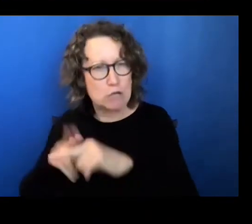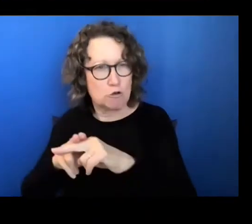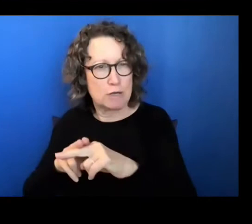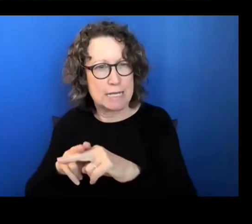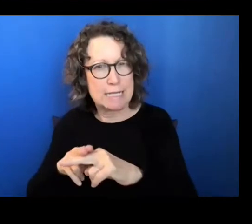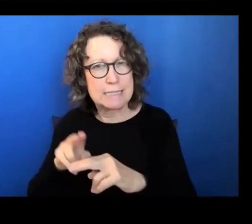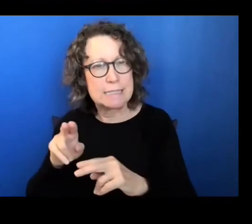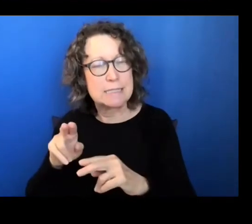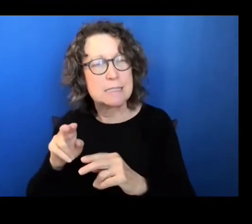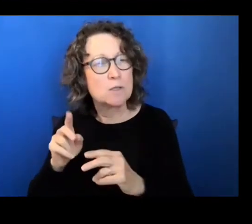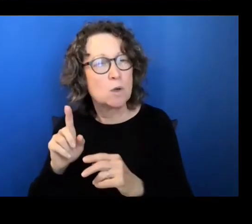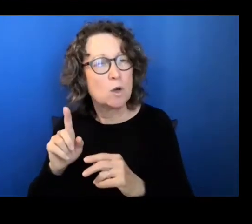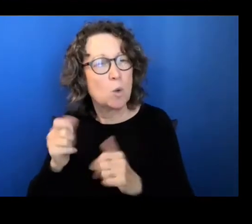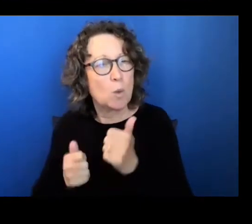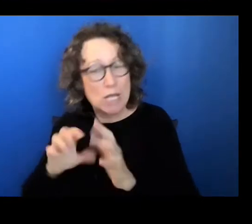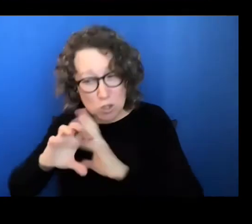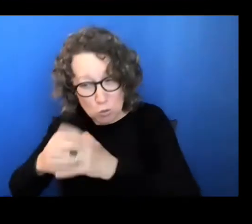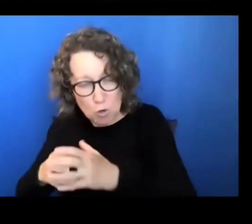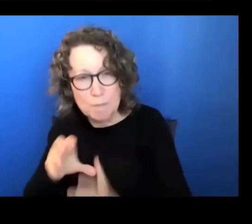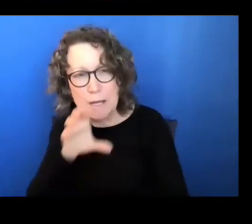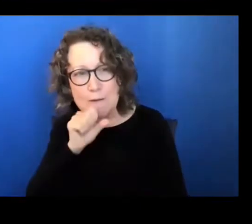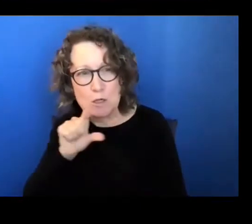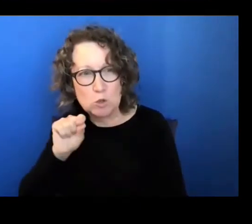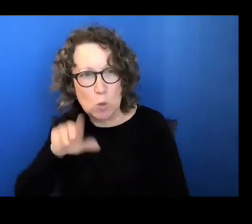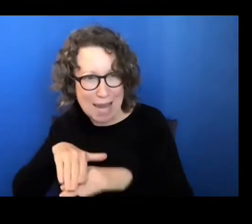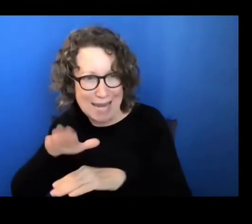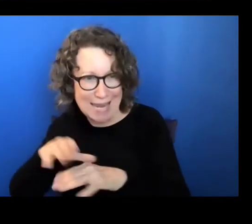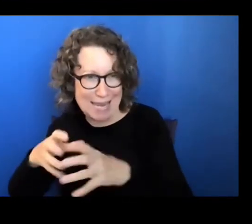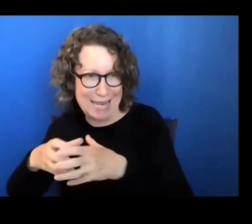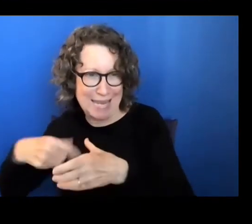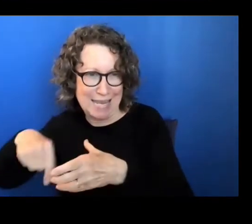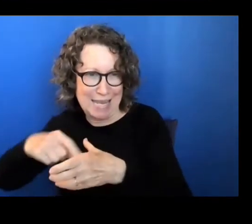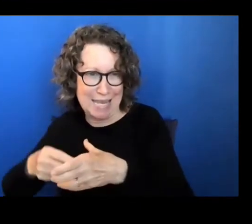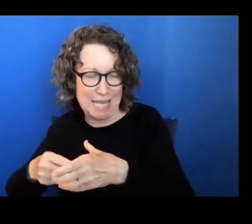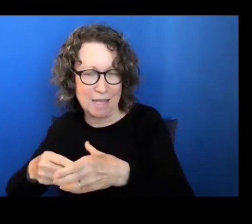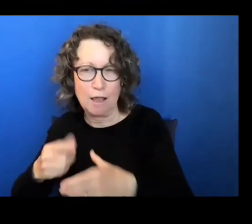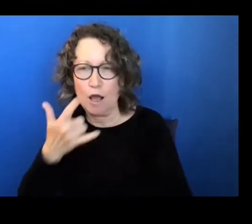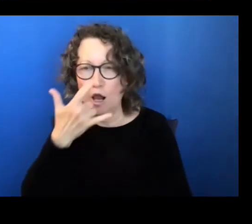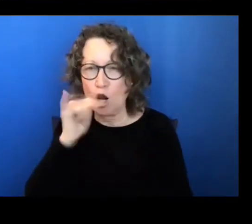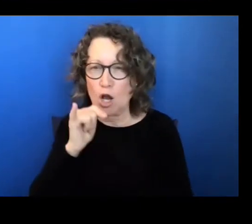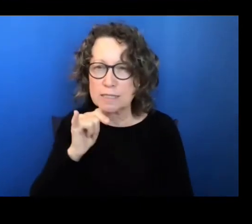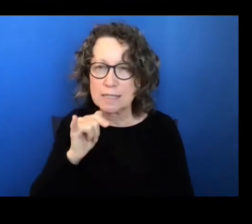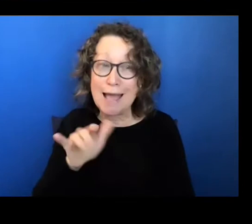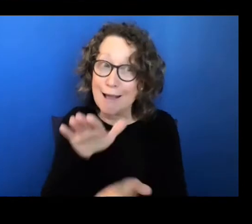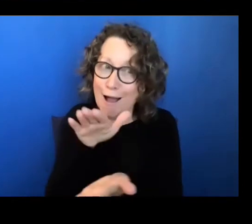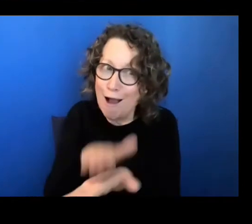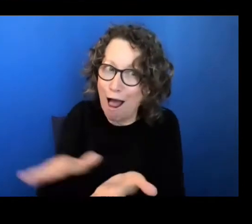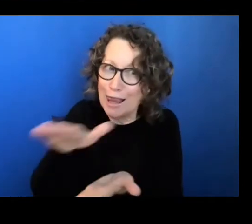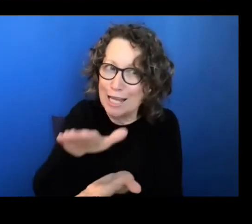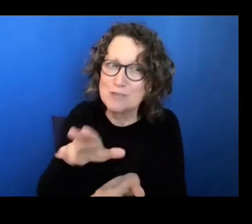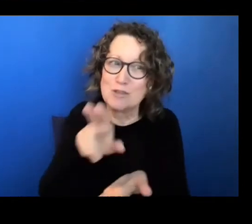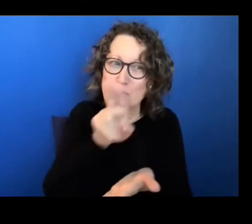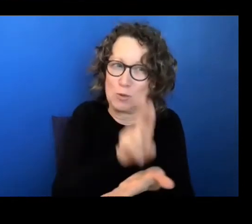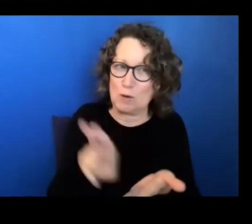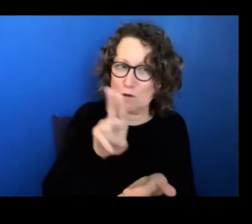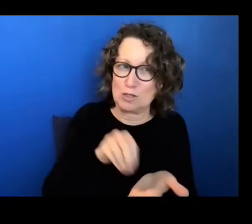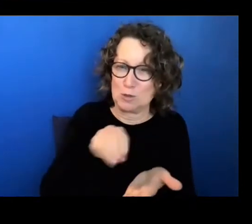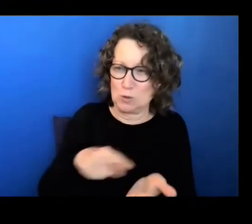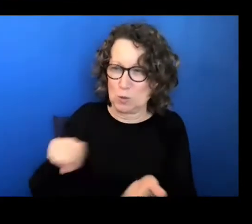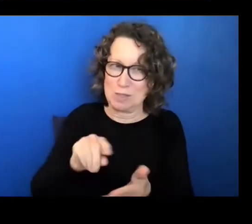the 20-year-olds. In terms of occupation, it looks like increases in college and university